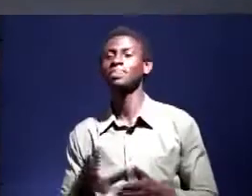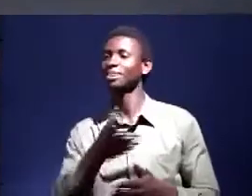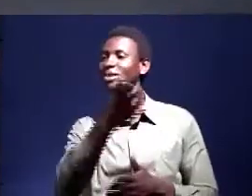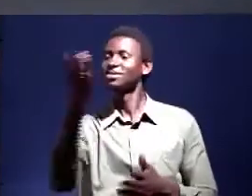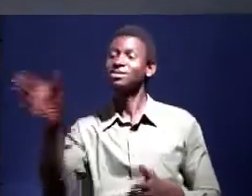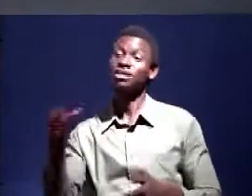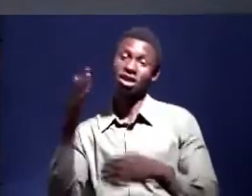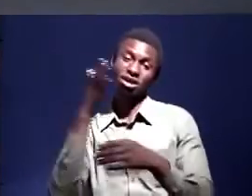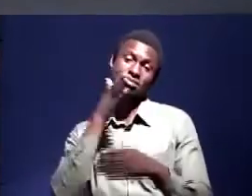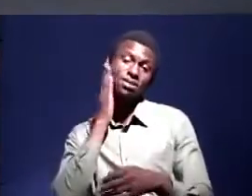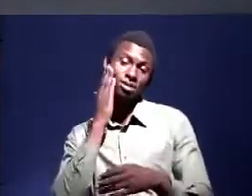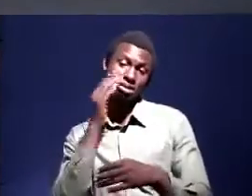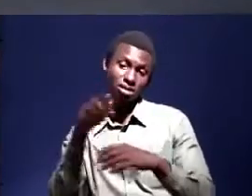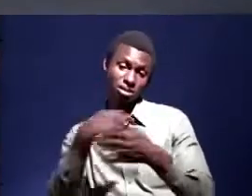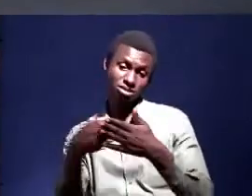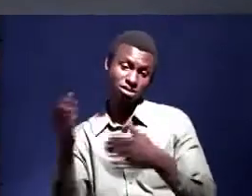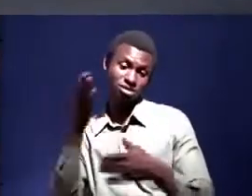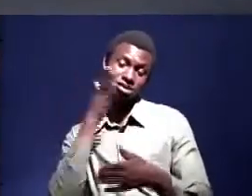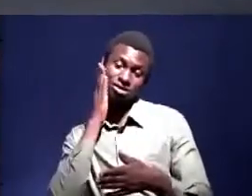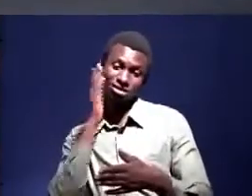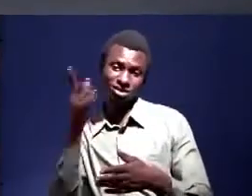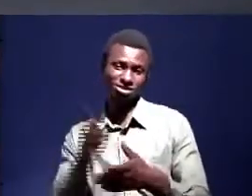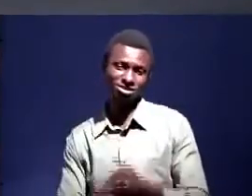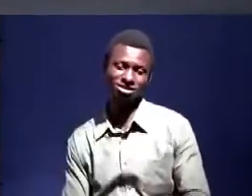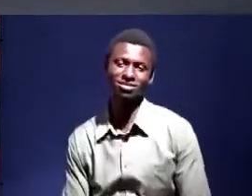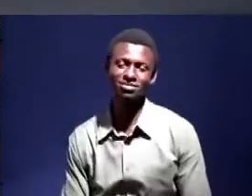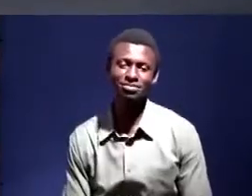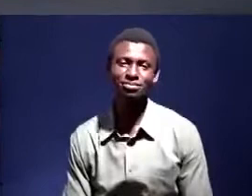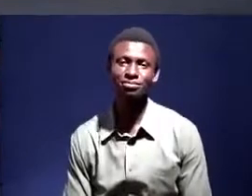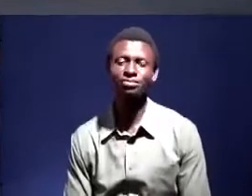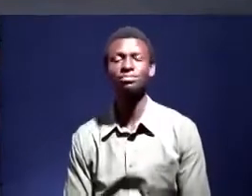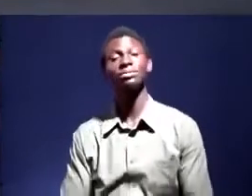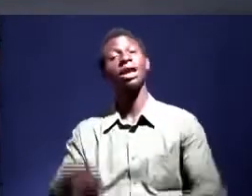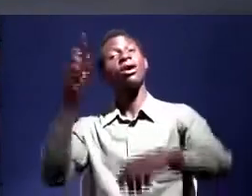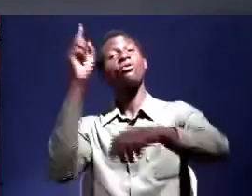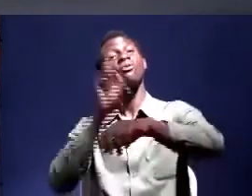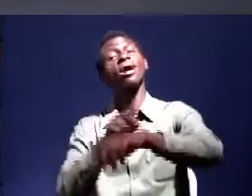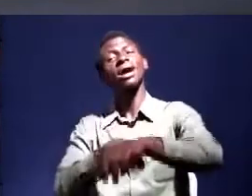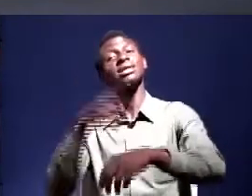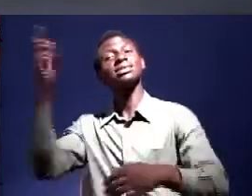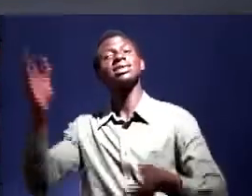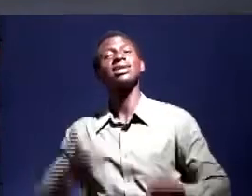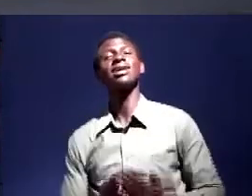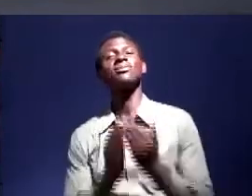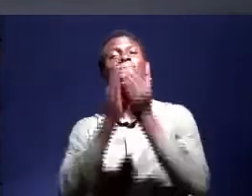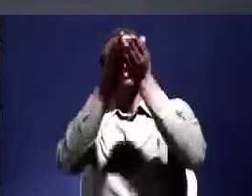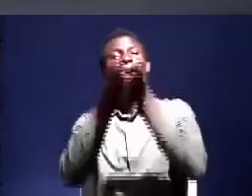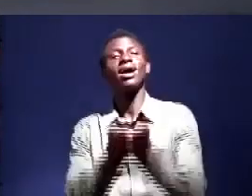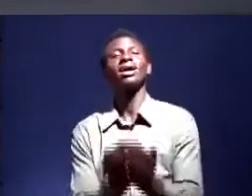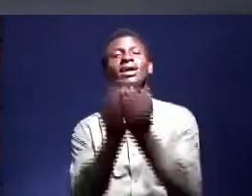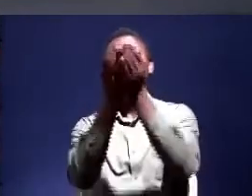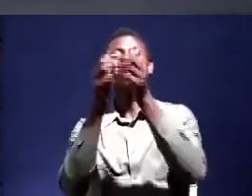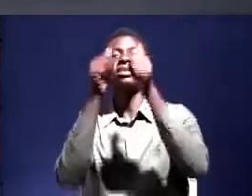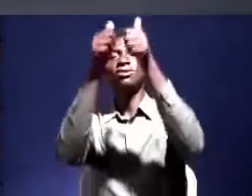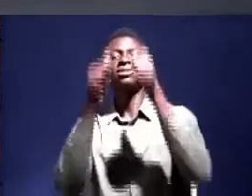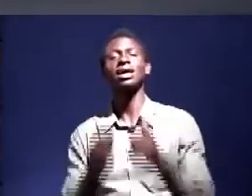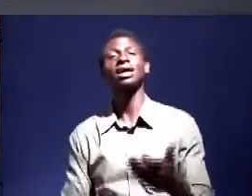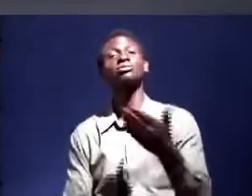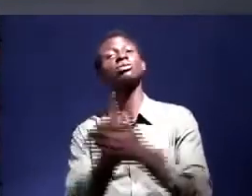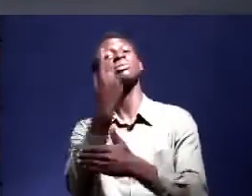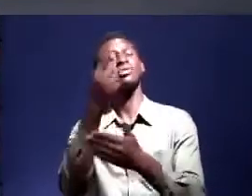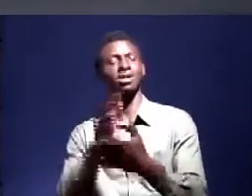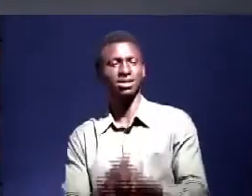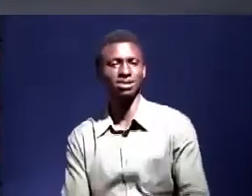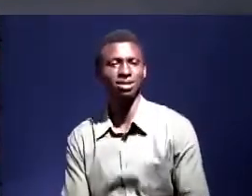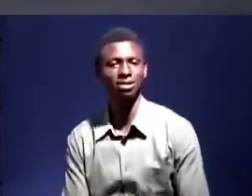submarine came back to Siberia. Wakati ile meli merikebu inayokaa ndani ya maji ilipotokeza Siberia. They came to the